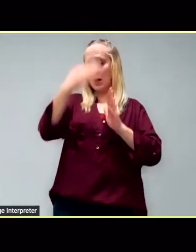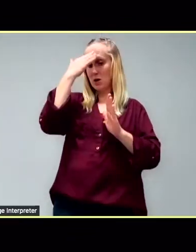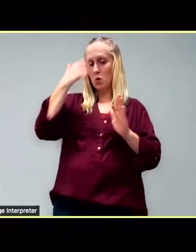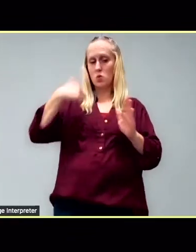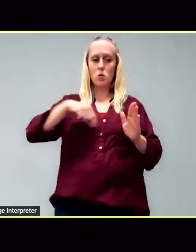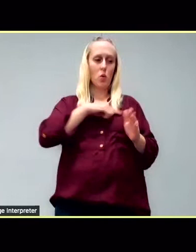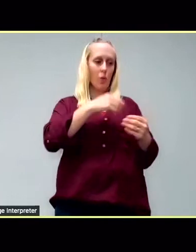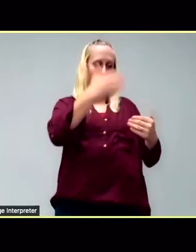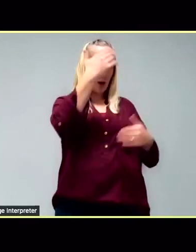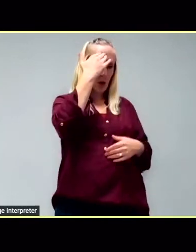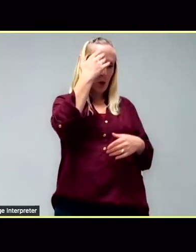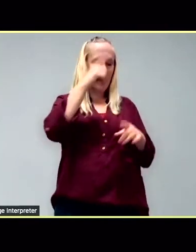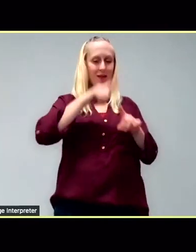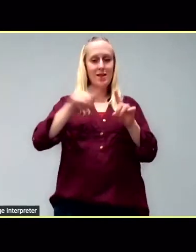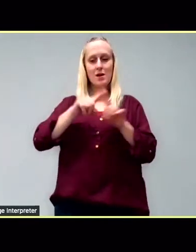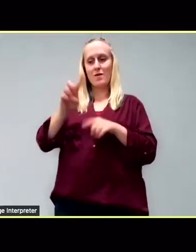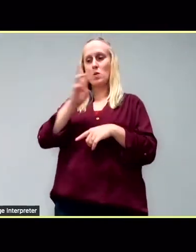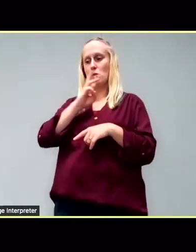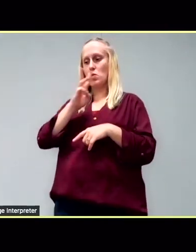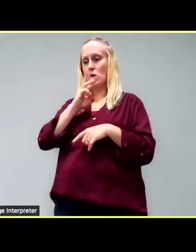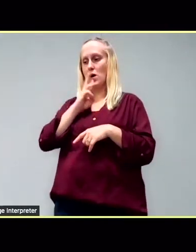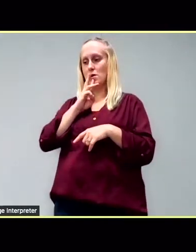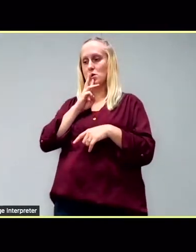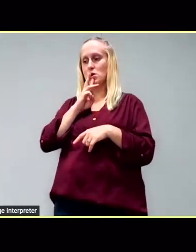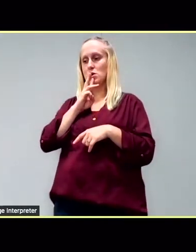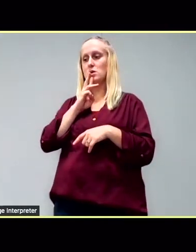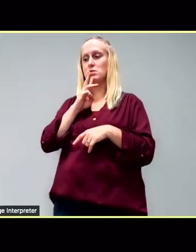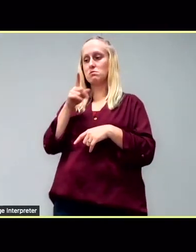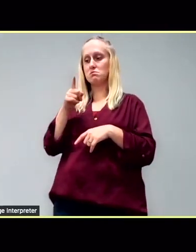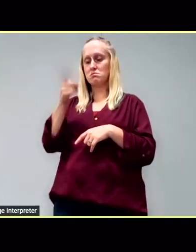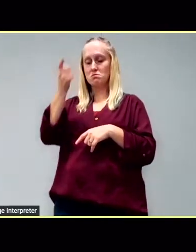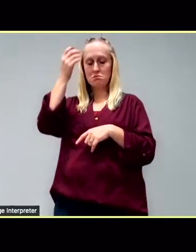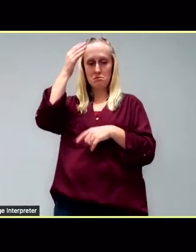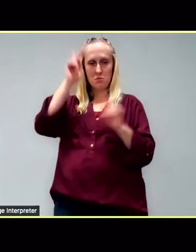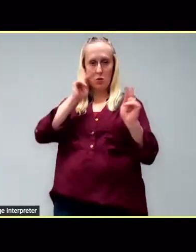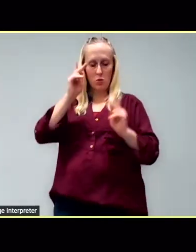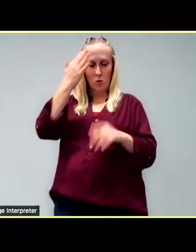this, you know, the different water purveyors know this as well. So the big question